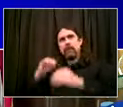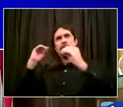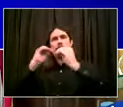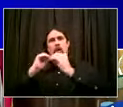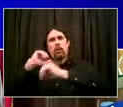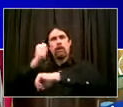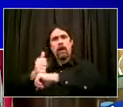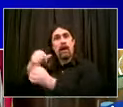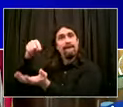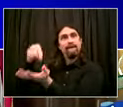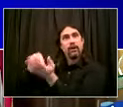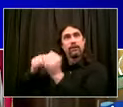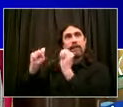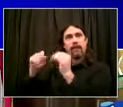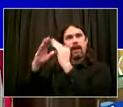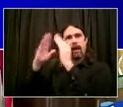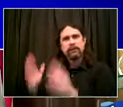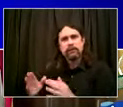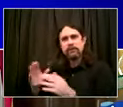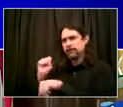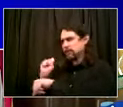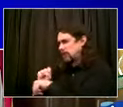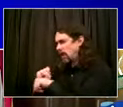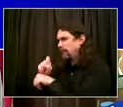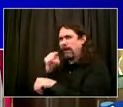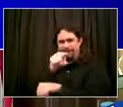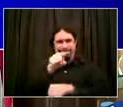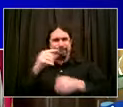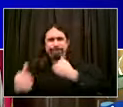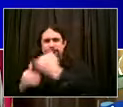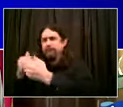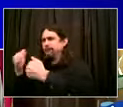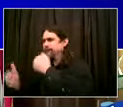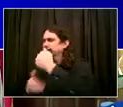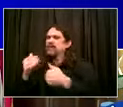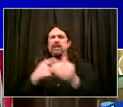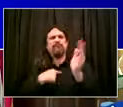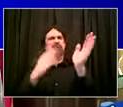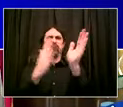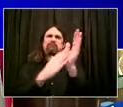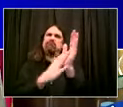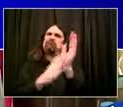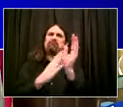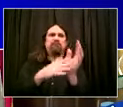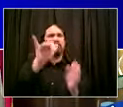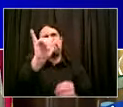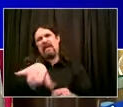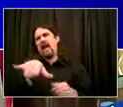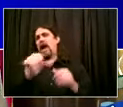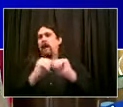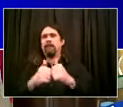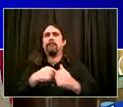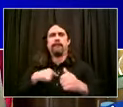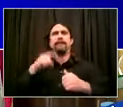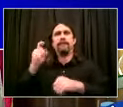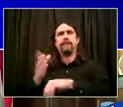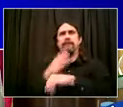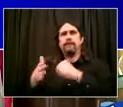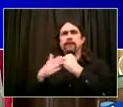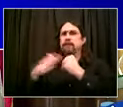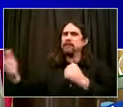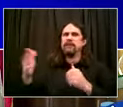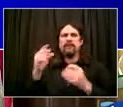accomplishment that we can say we got done together collectively with our congressmen to ensure that good jobs are coming to our community. So thank you, Mr. Mayor.